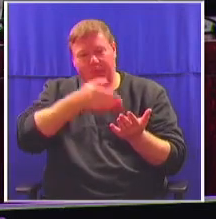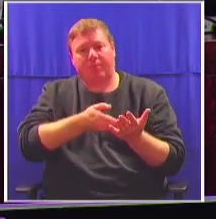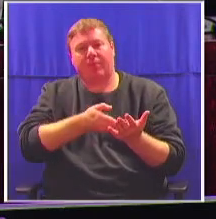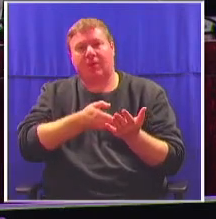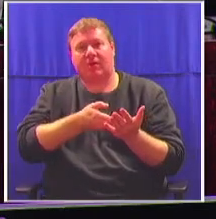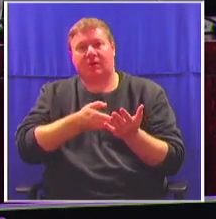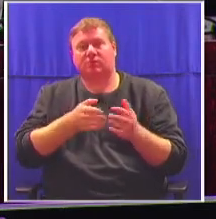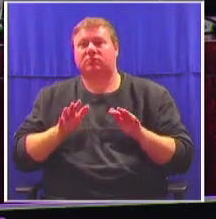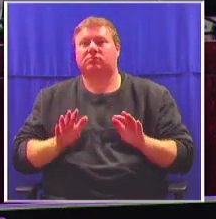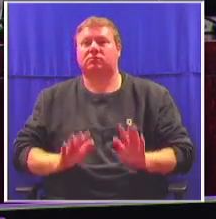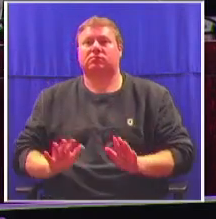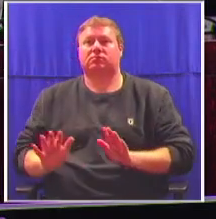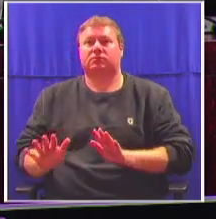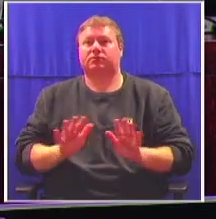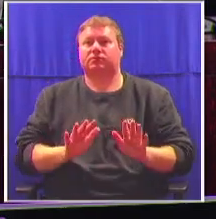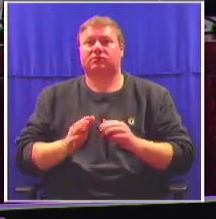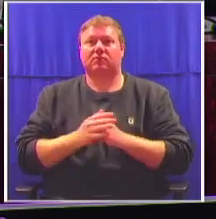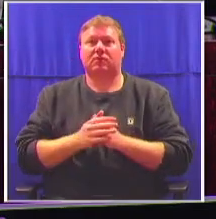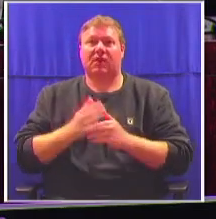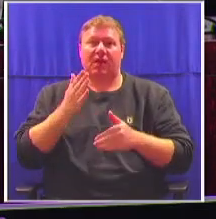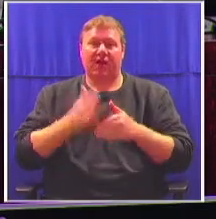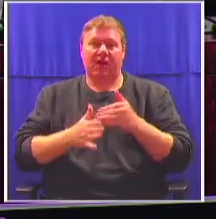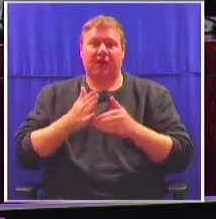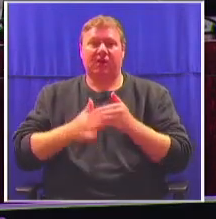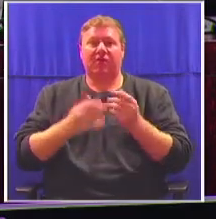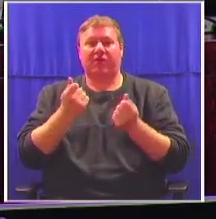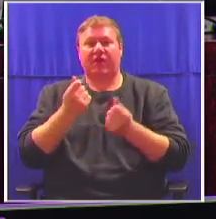By Order. The end of this financial Order. Year.